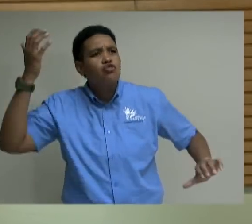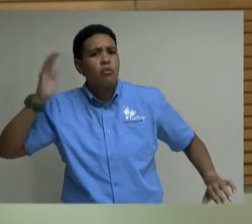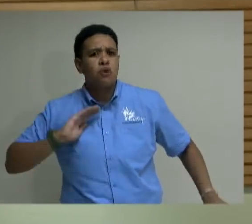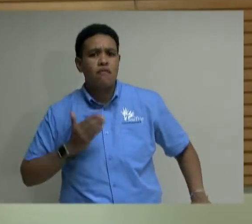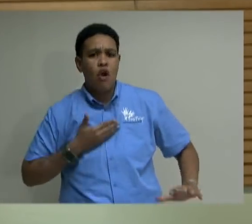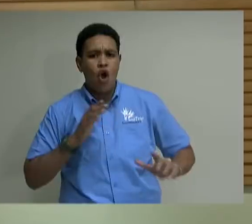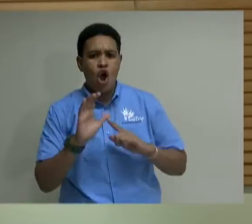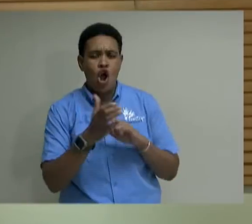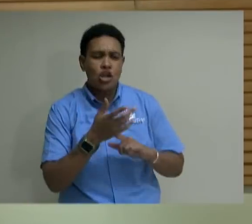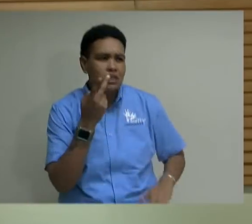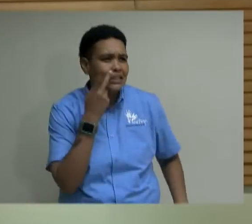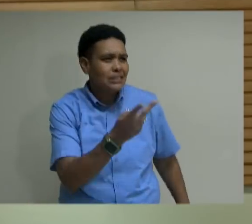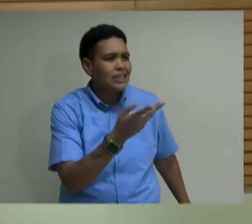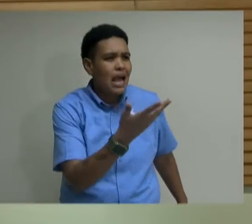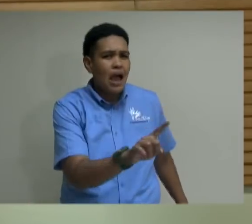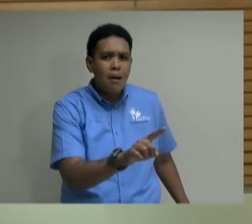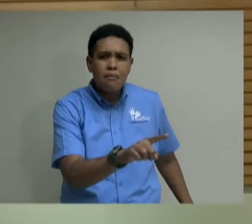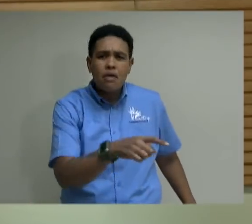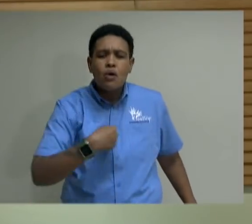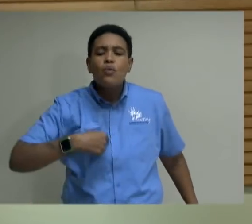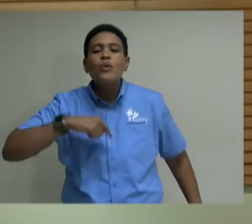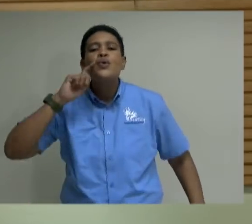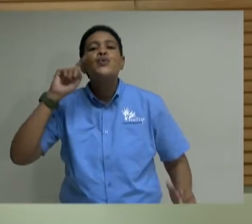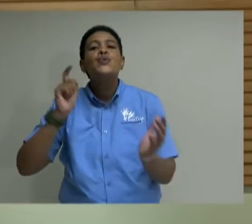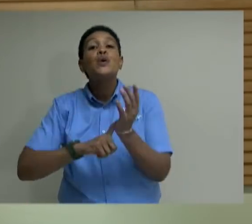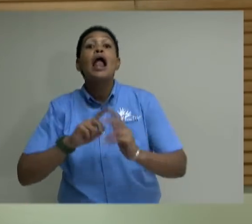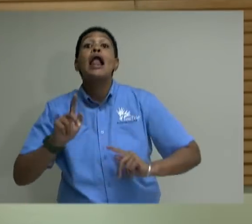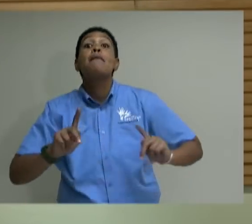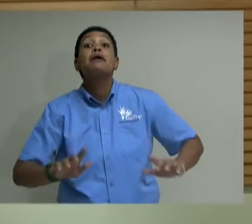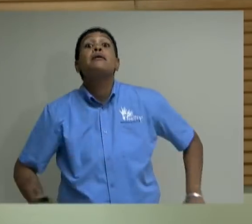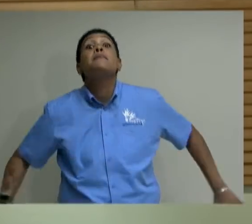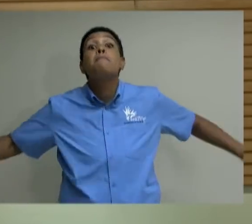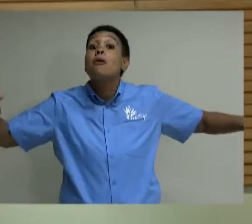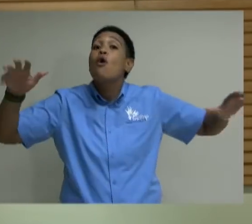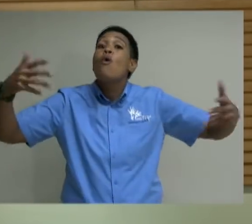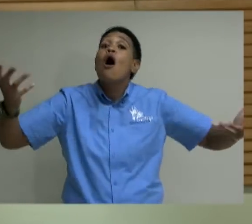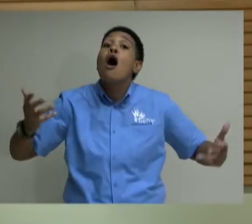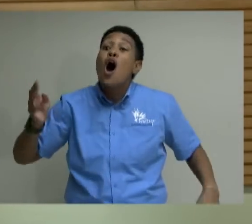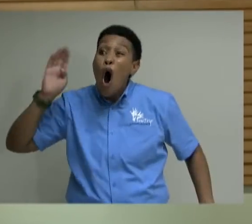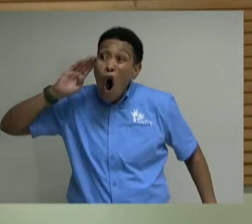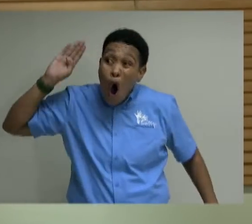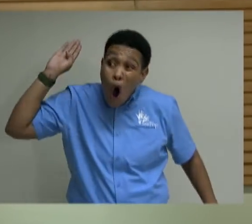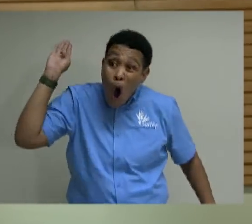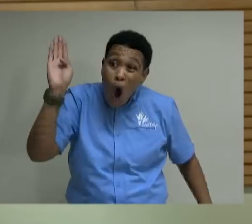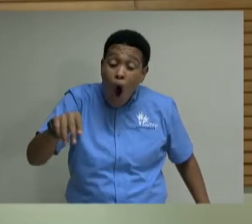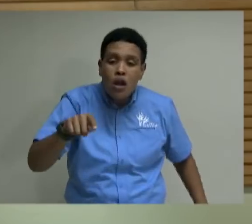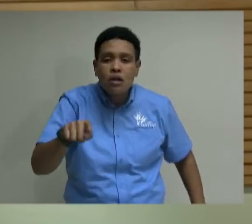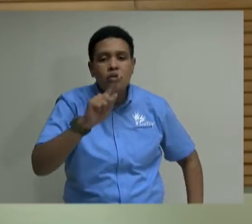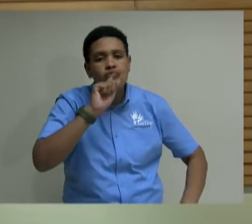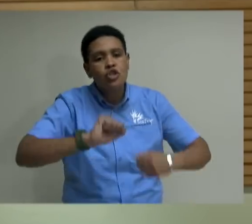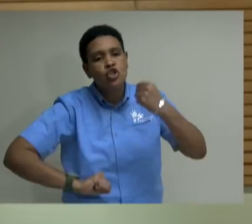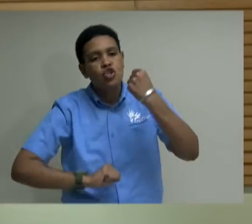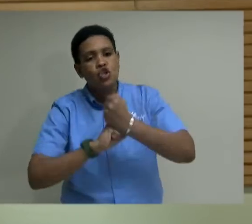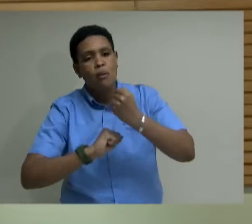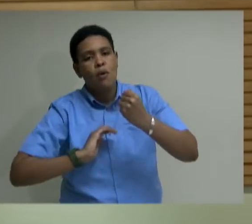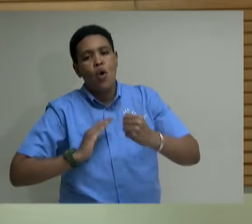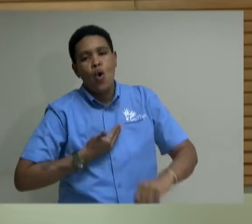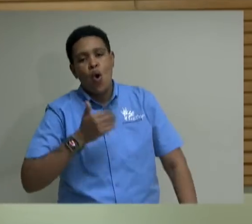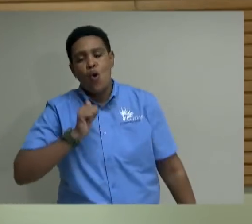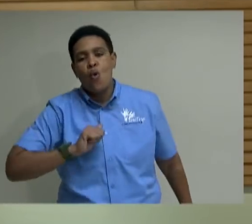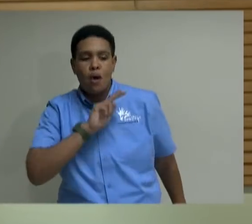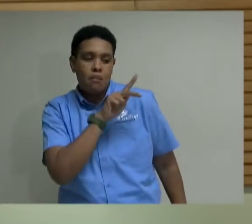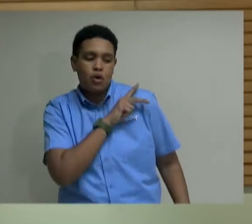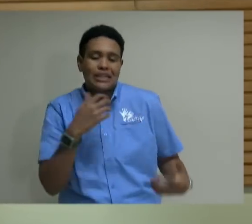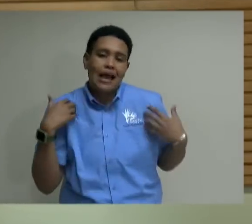culture, we do recognize as a people that all of this is in aid of our own personal health